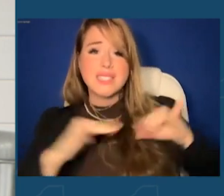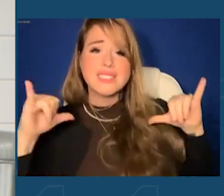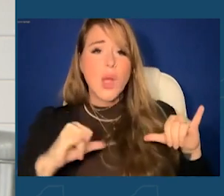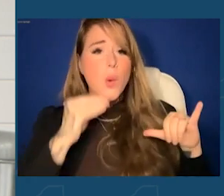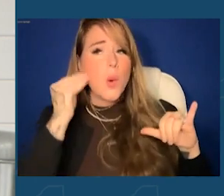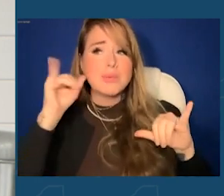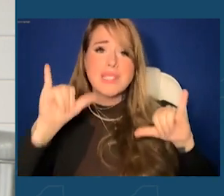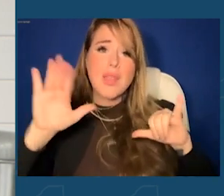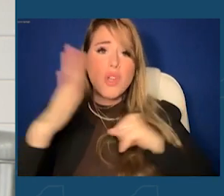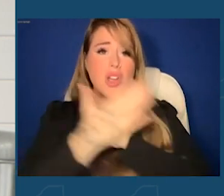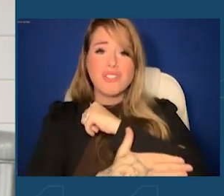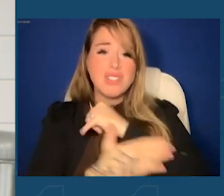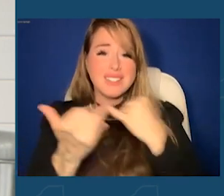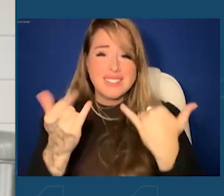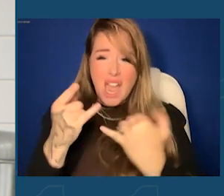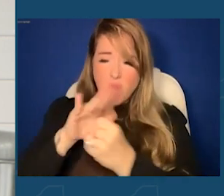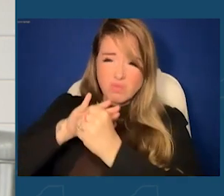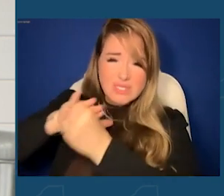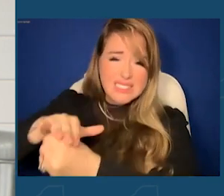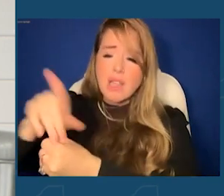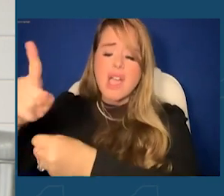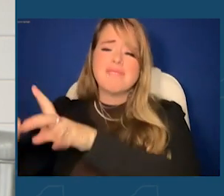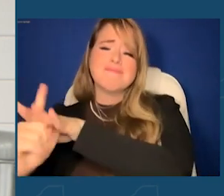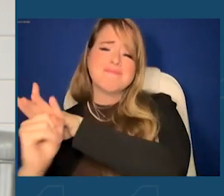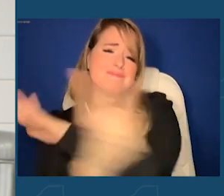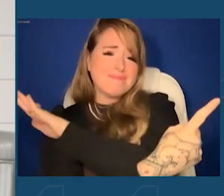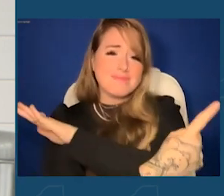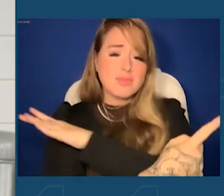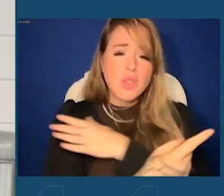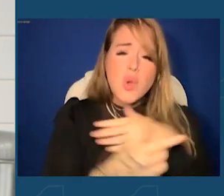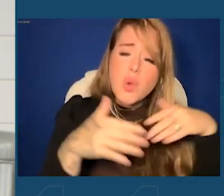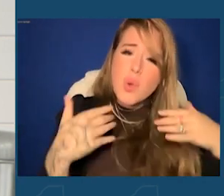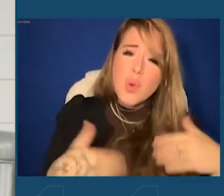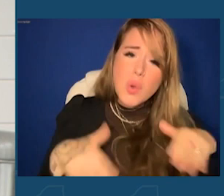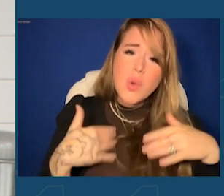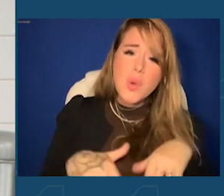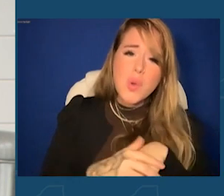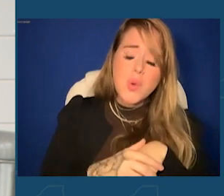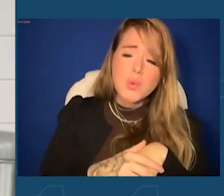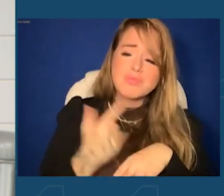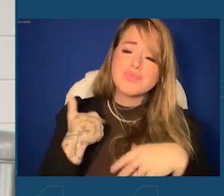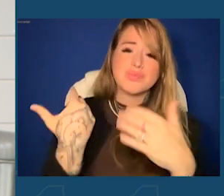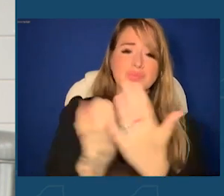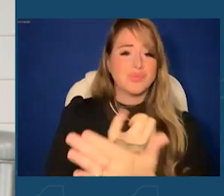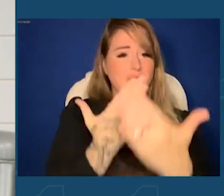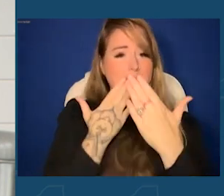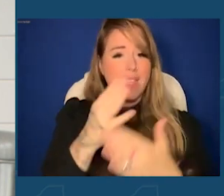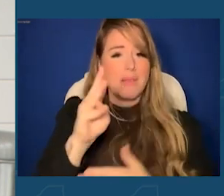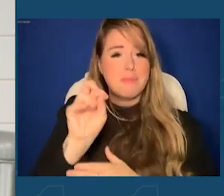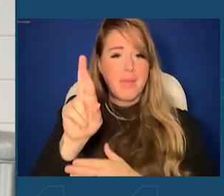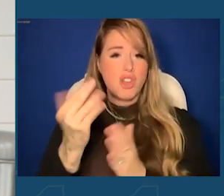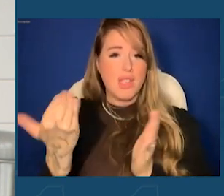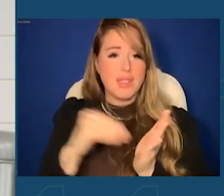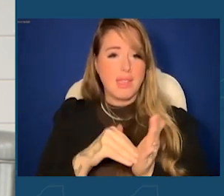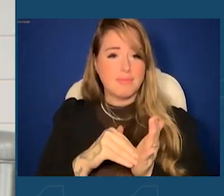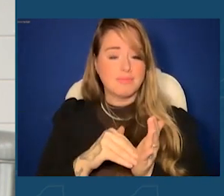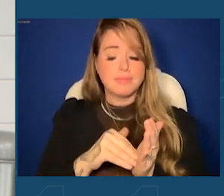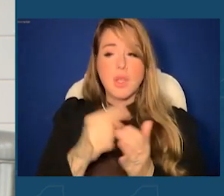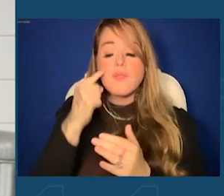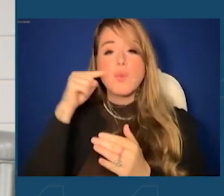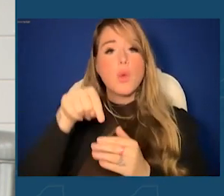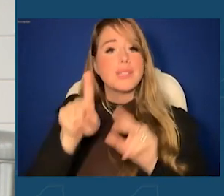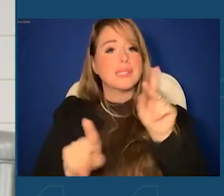to have to flee those circumstances. And so, Mayor, I want to thank you again on behalf of the people of this